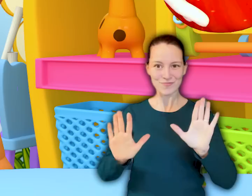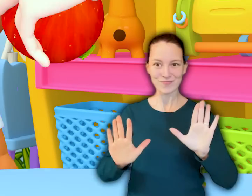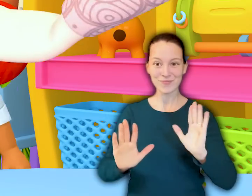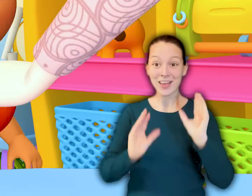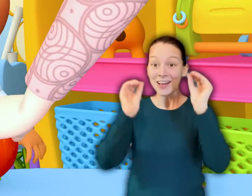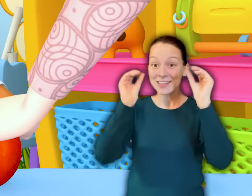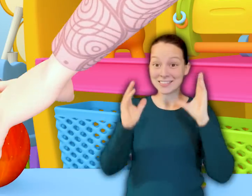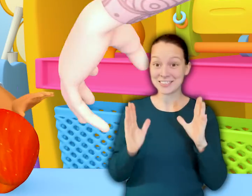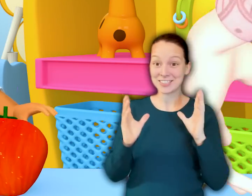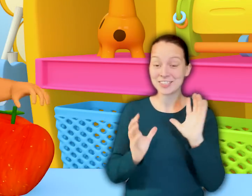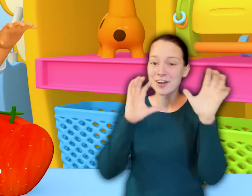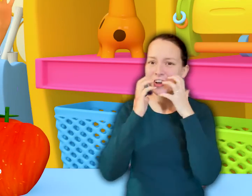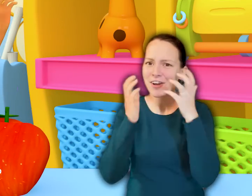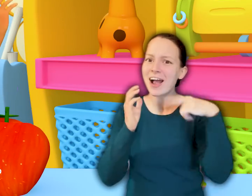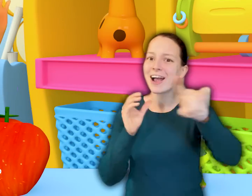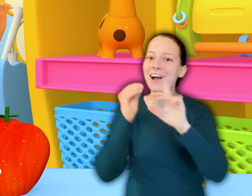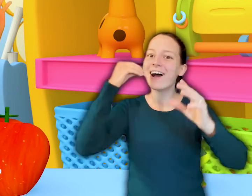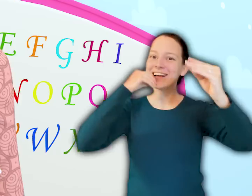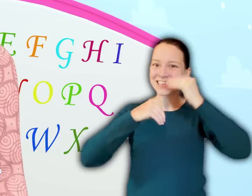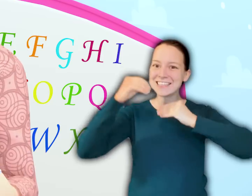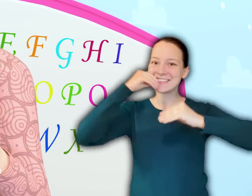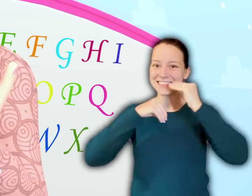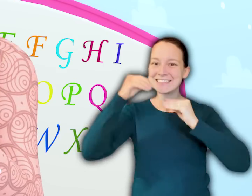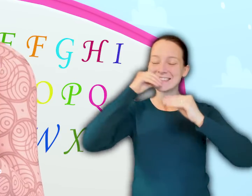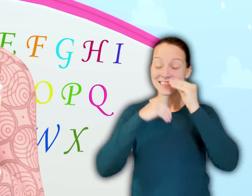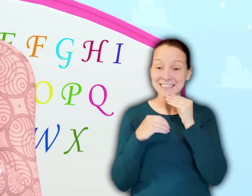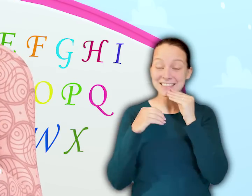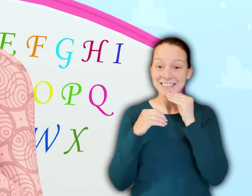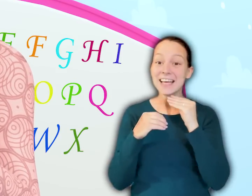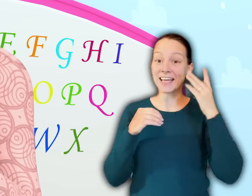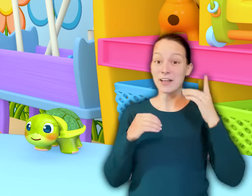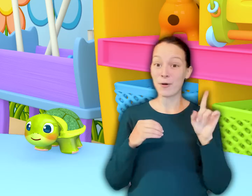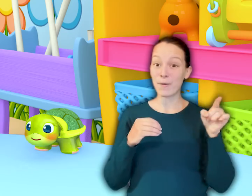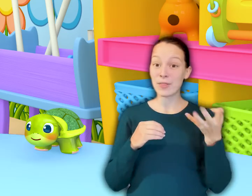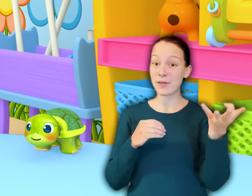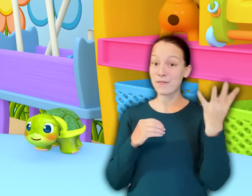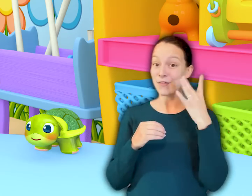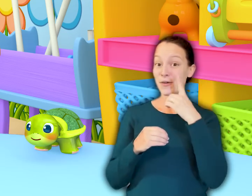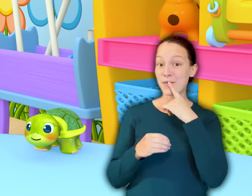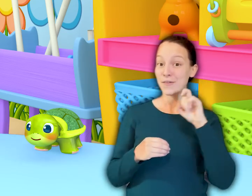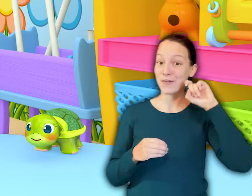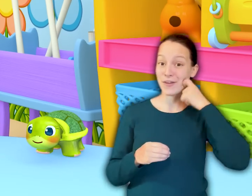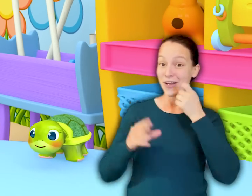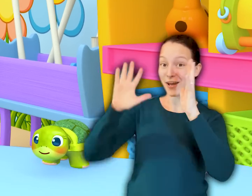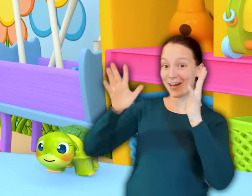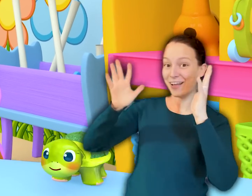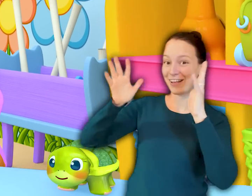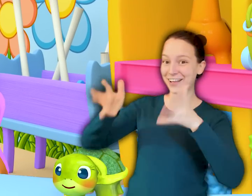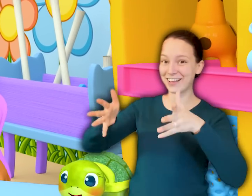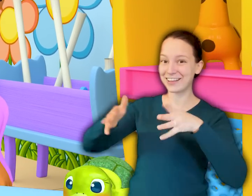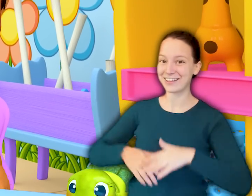also great teacher cried loud eat eat eat and only four